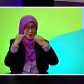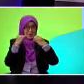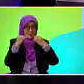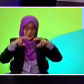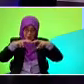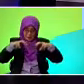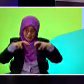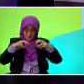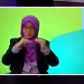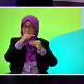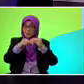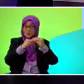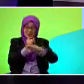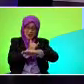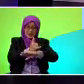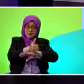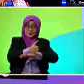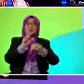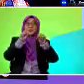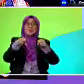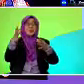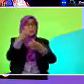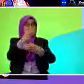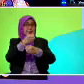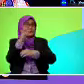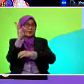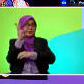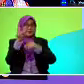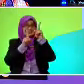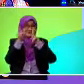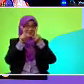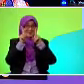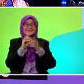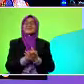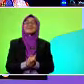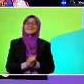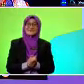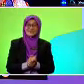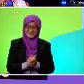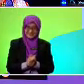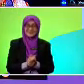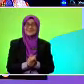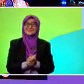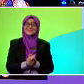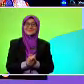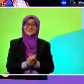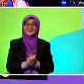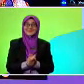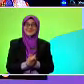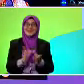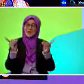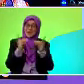Now, we shall take a very quick break and I will find some fruit to make fresh juice and I will give it to you later. All right, I'll see you after this